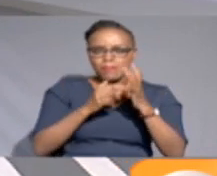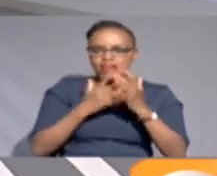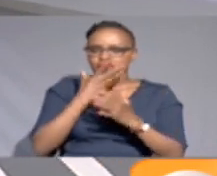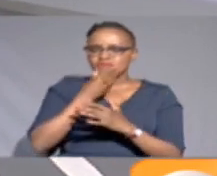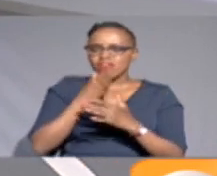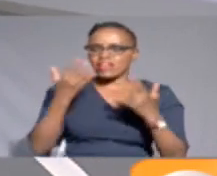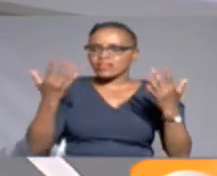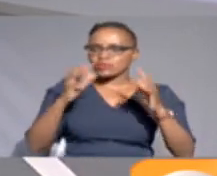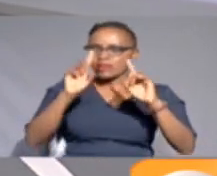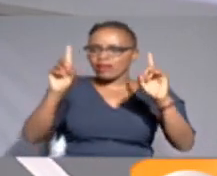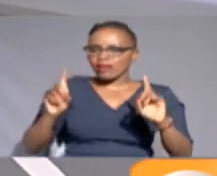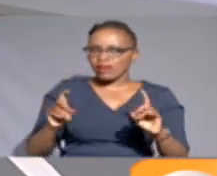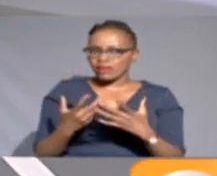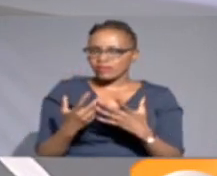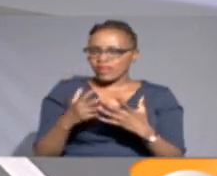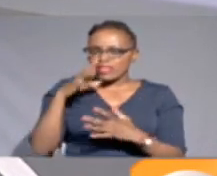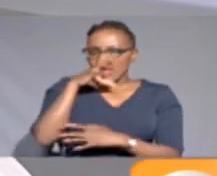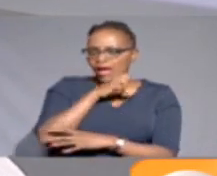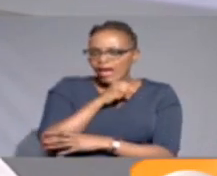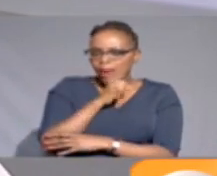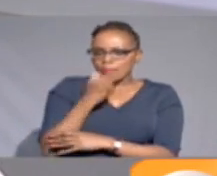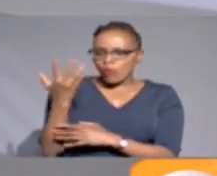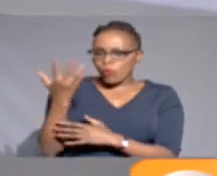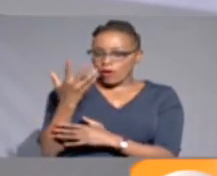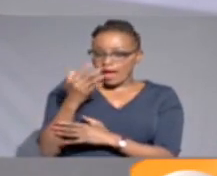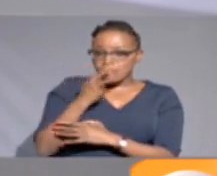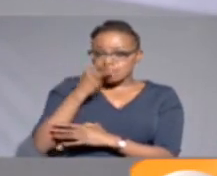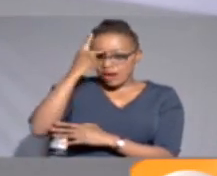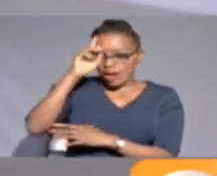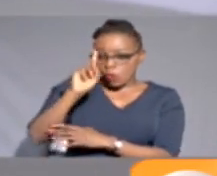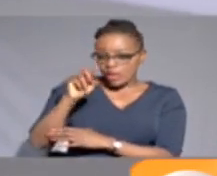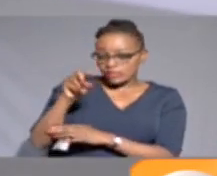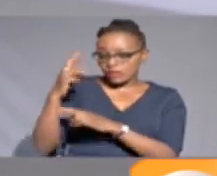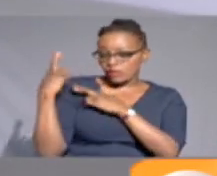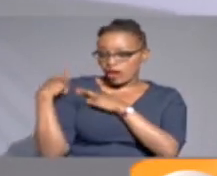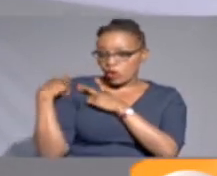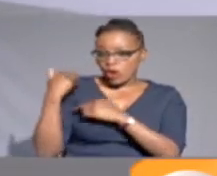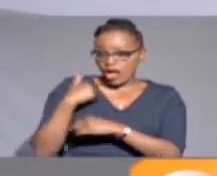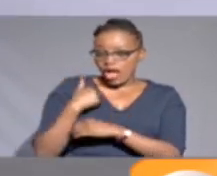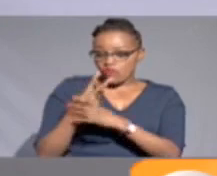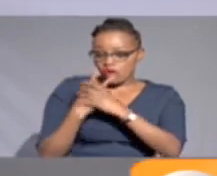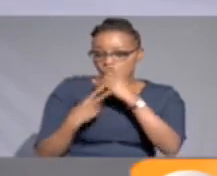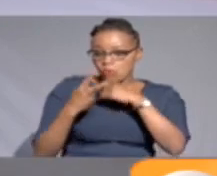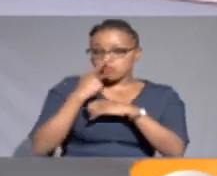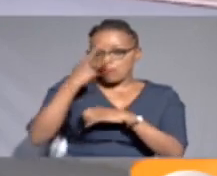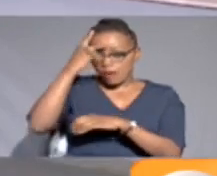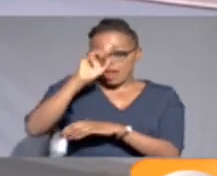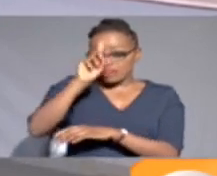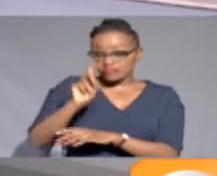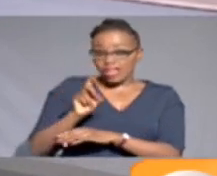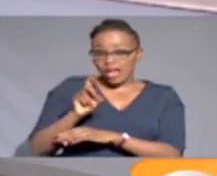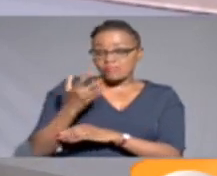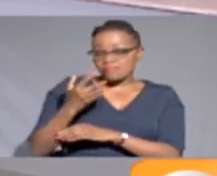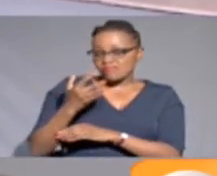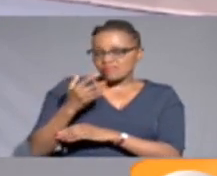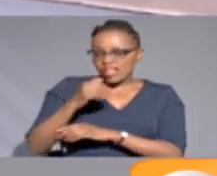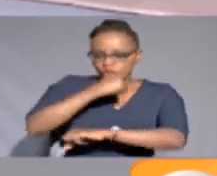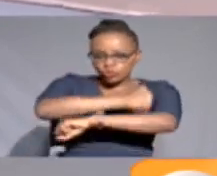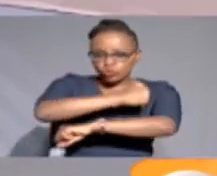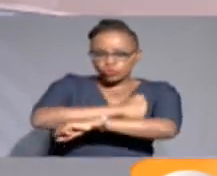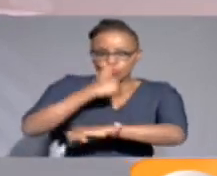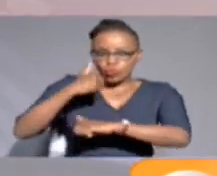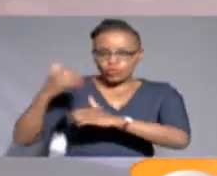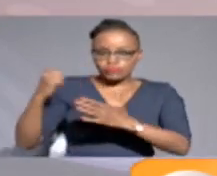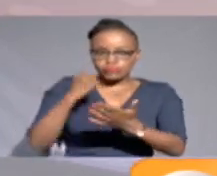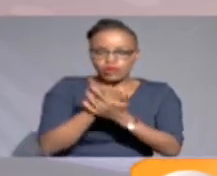fathers? Where's the missing gap? Can one parent play the role of both parents? What about the schools that don't admit children who